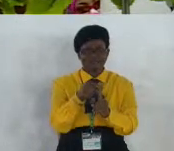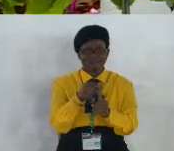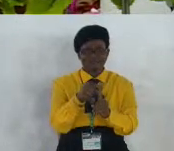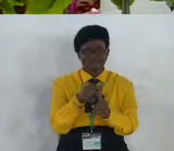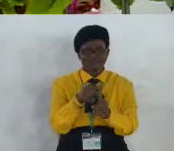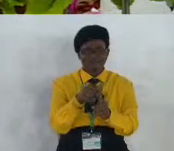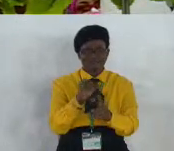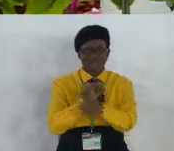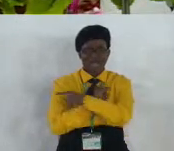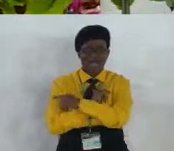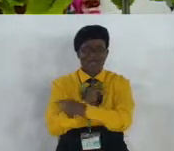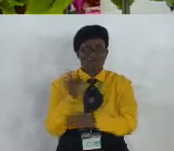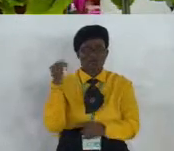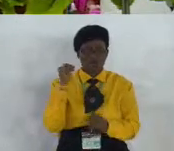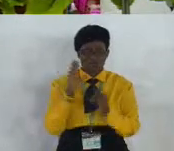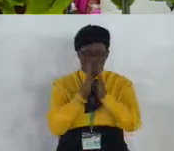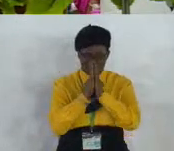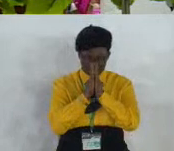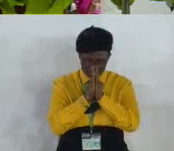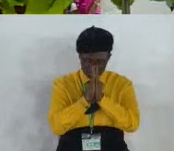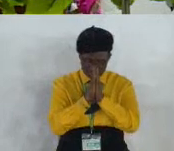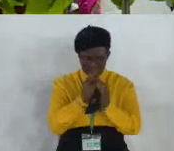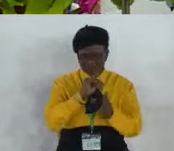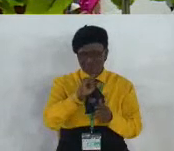I was praying in